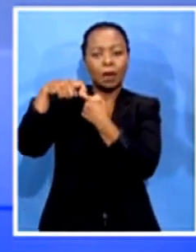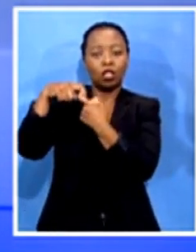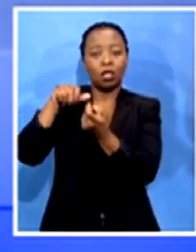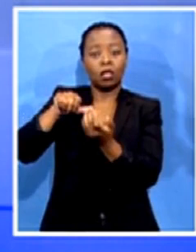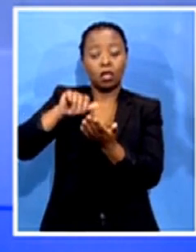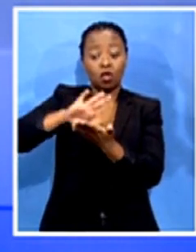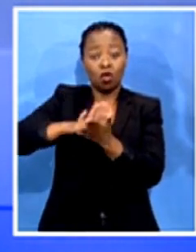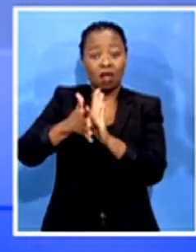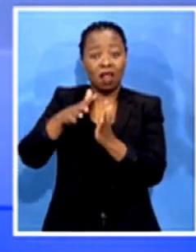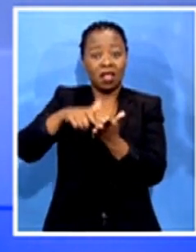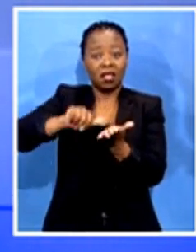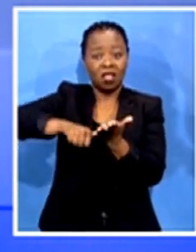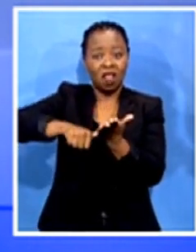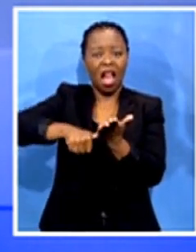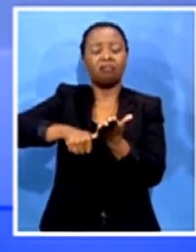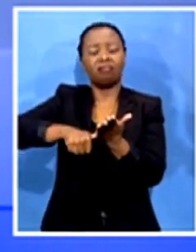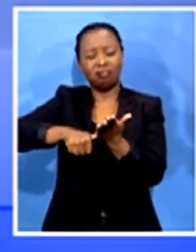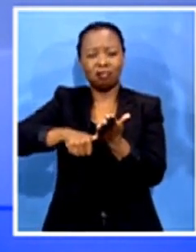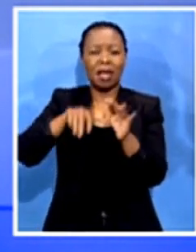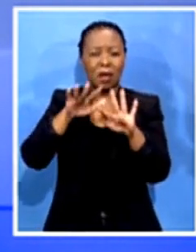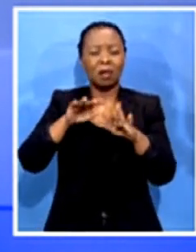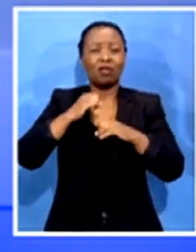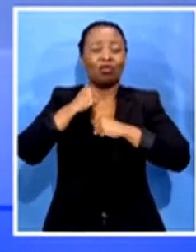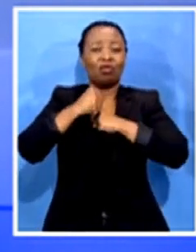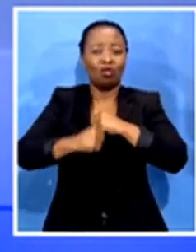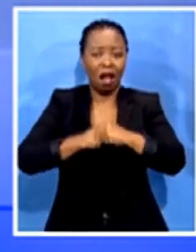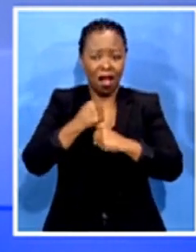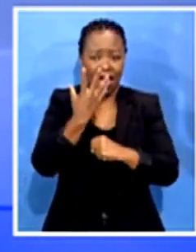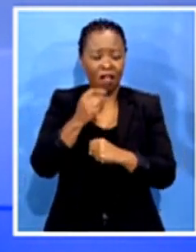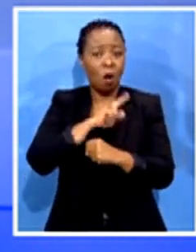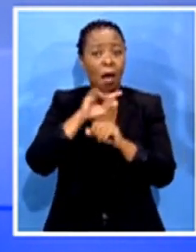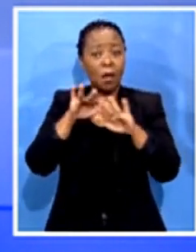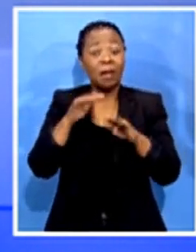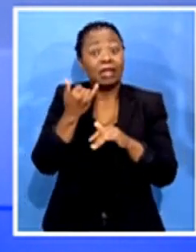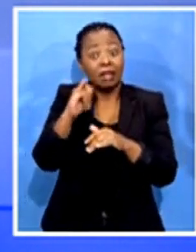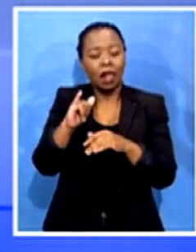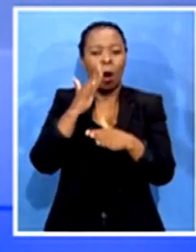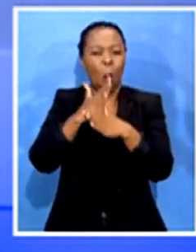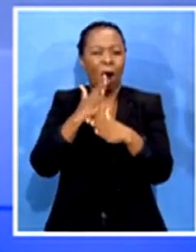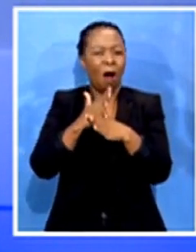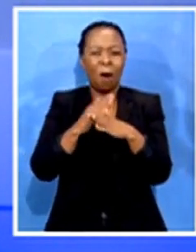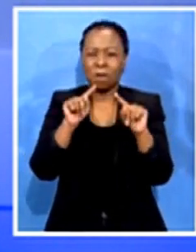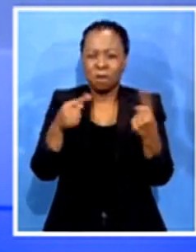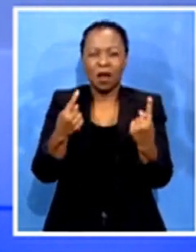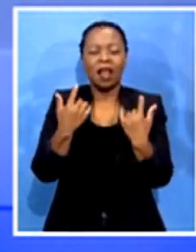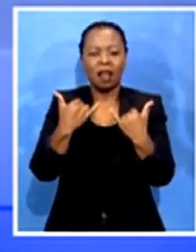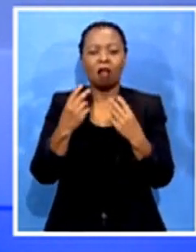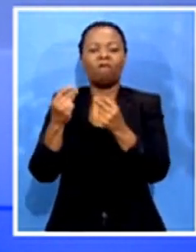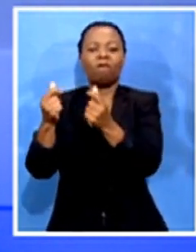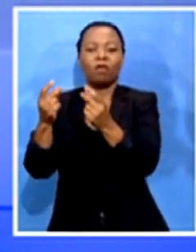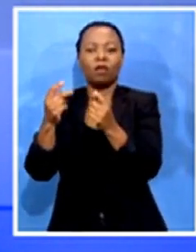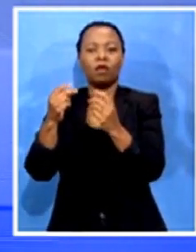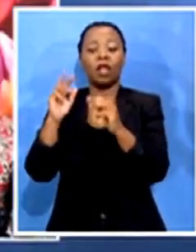still unable to work due to disabilities rush to receive medical reviews. For more on this, let us now bring in Sassa